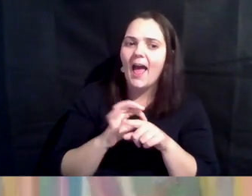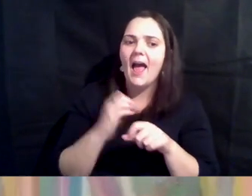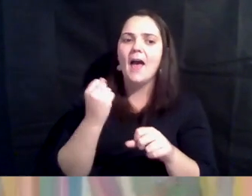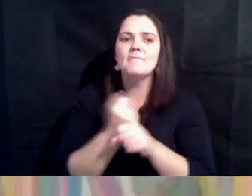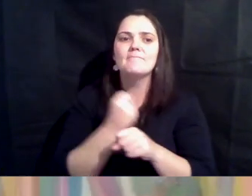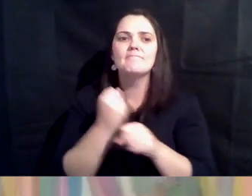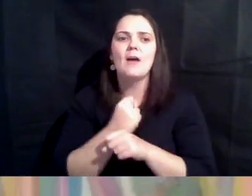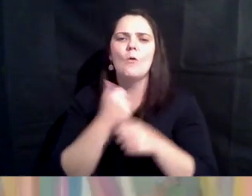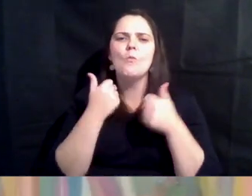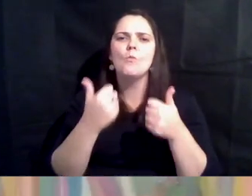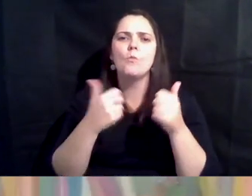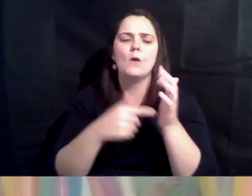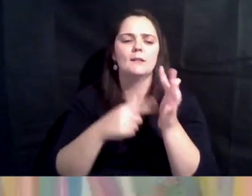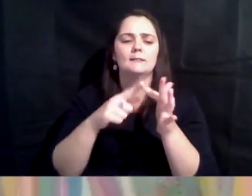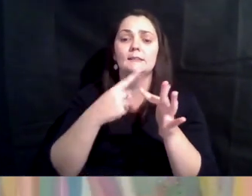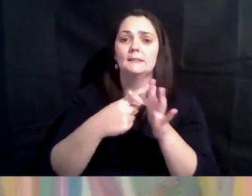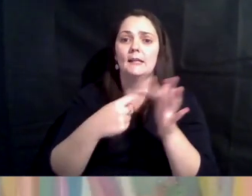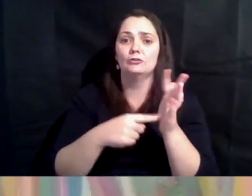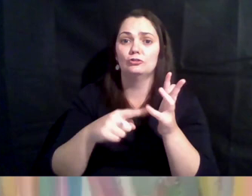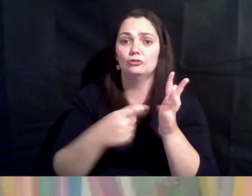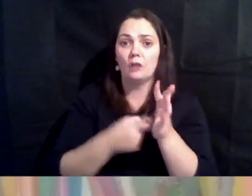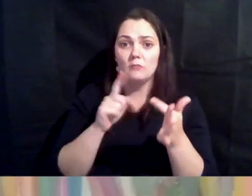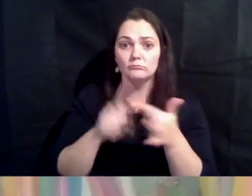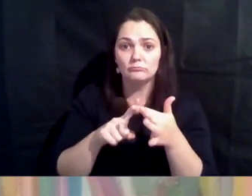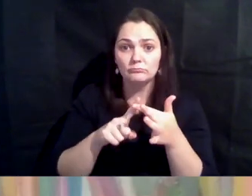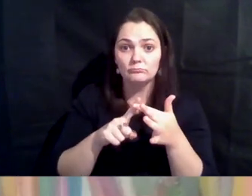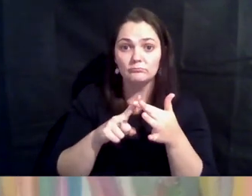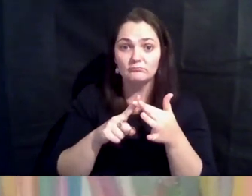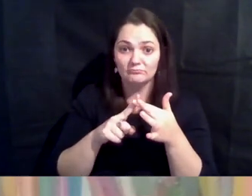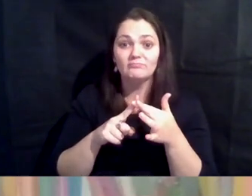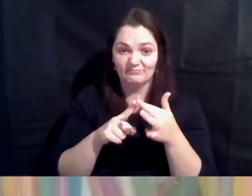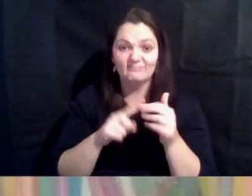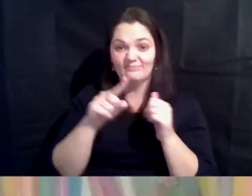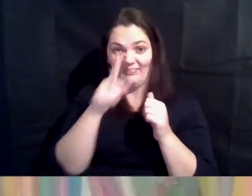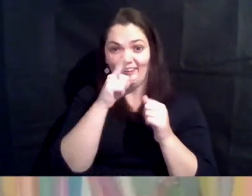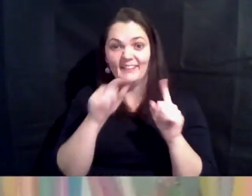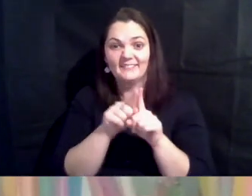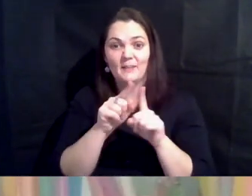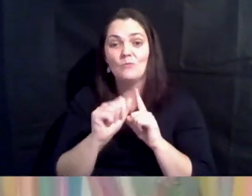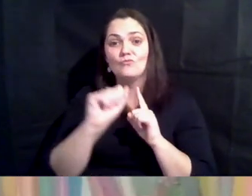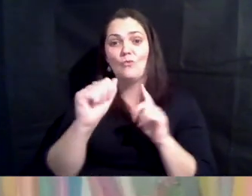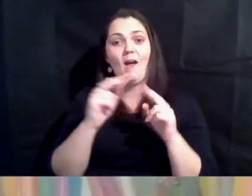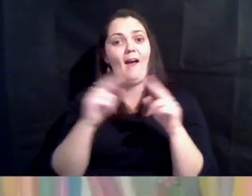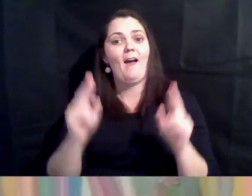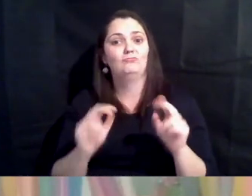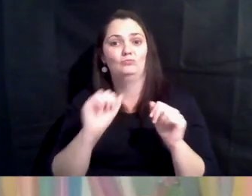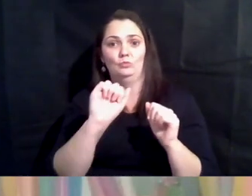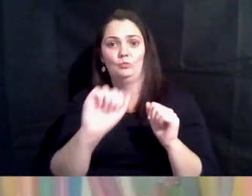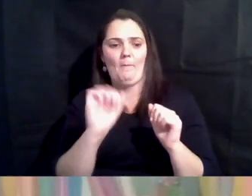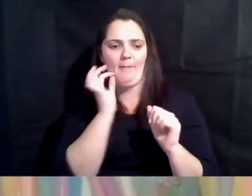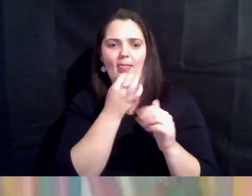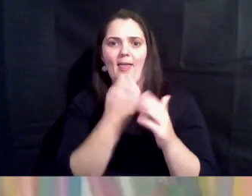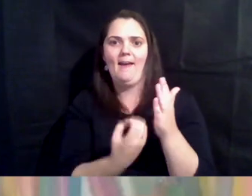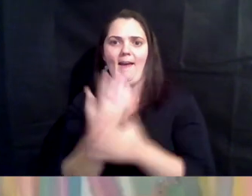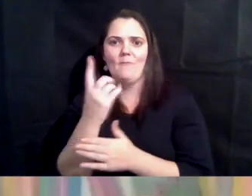again, if you really love doing detailed illustrations, like how cool if you'd made one about your houseplants to do like some really fun